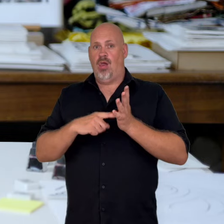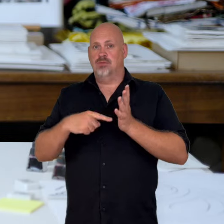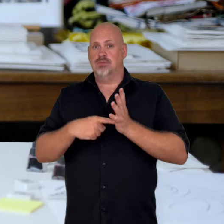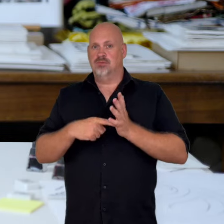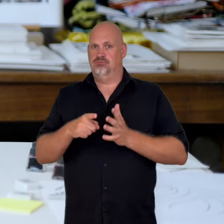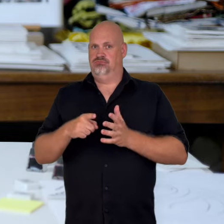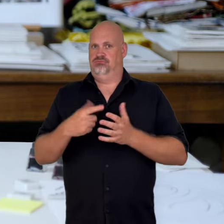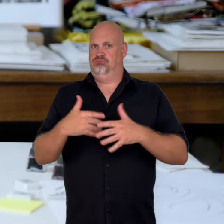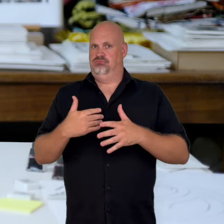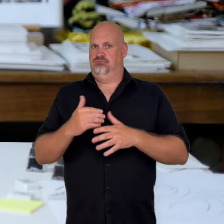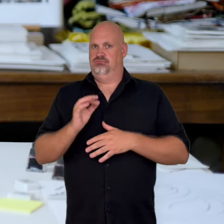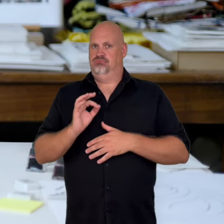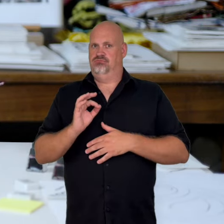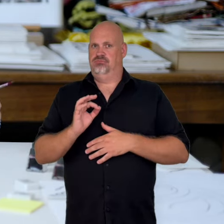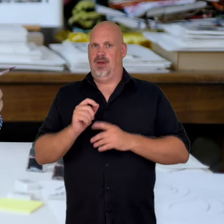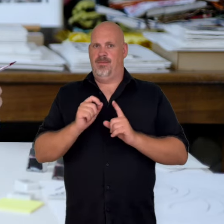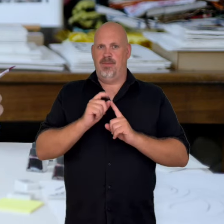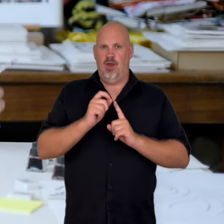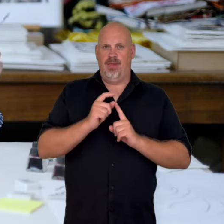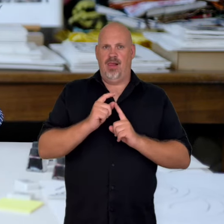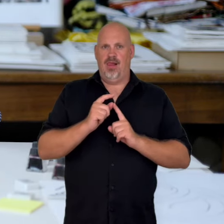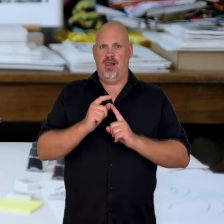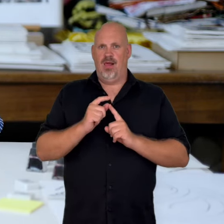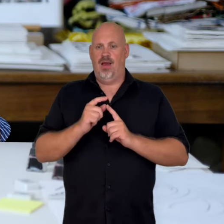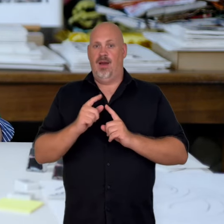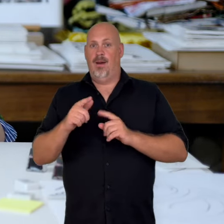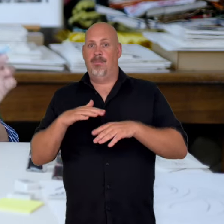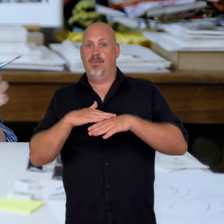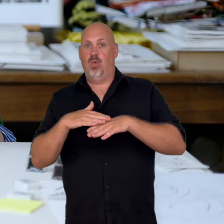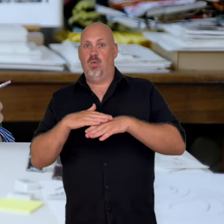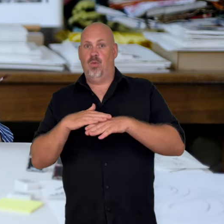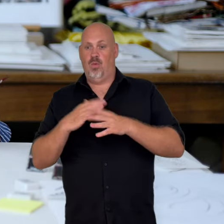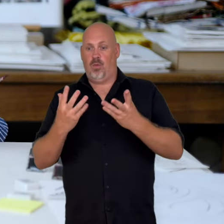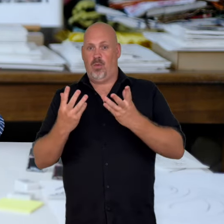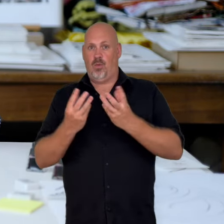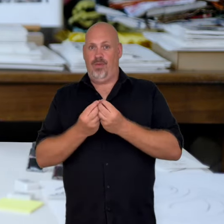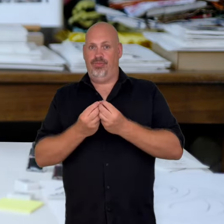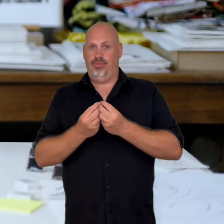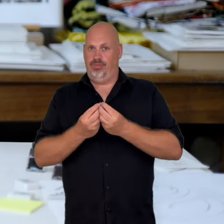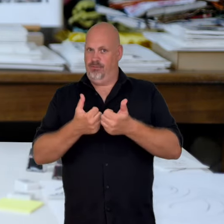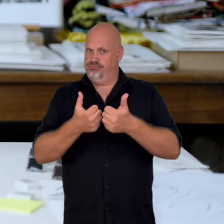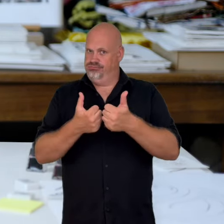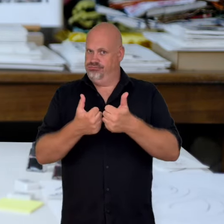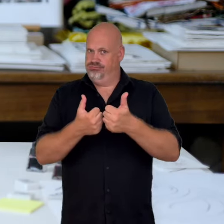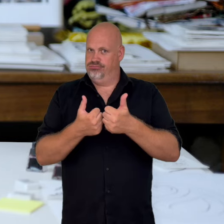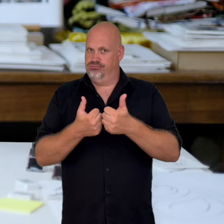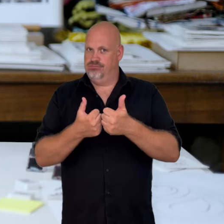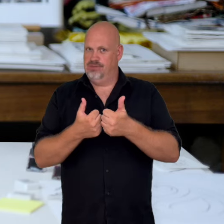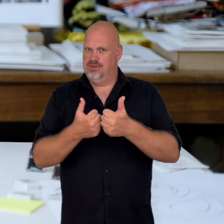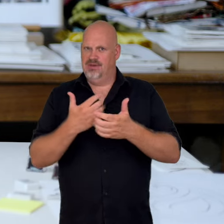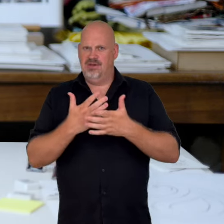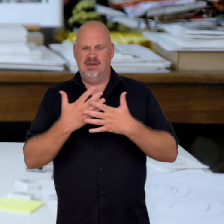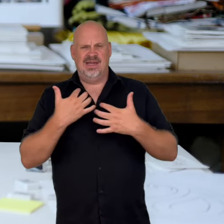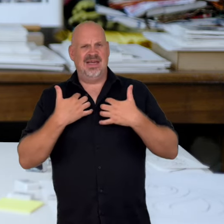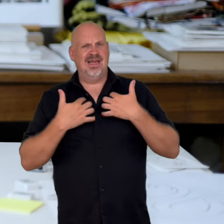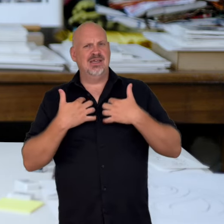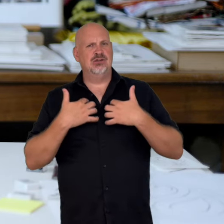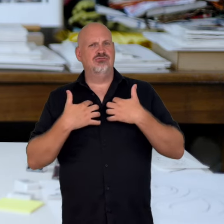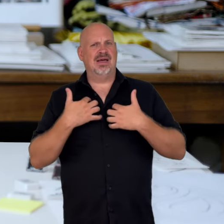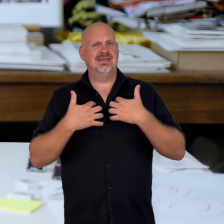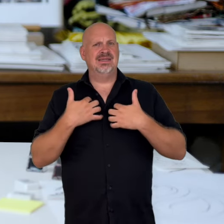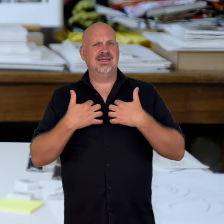to work to a point. Don't overdo things, you know, get to a point where you're kind of thinking, oh, do you know what? I'm quite liking